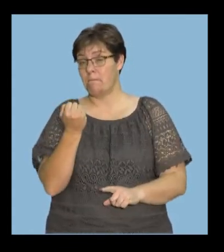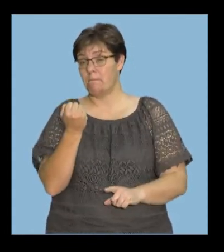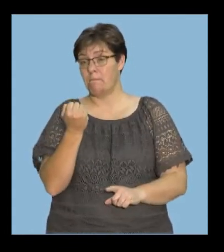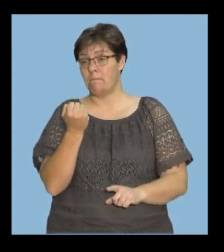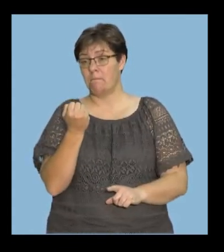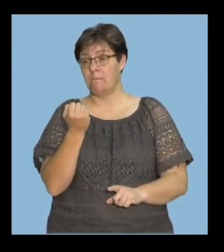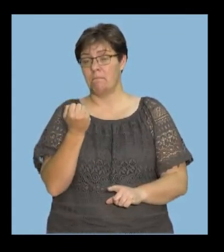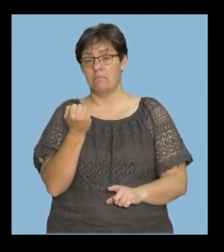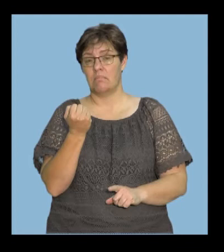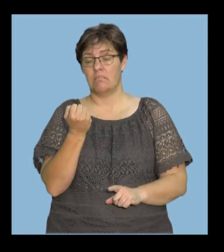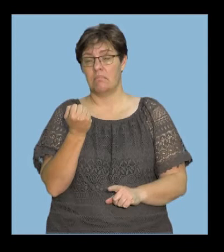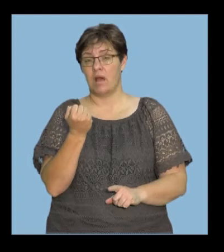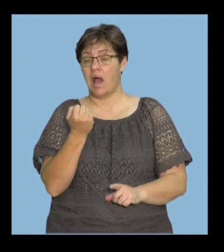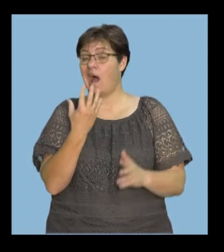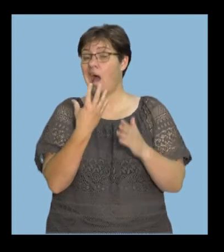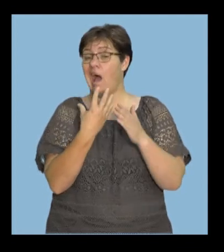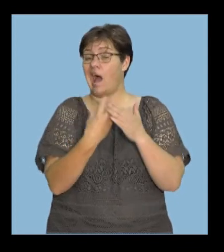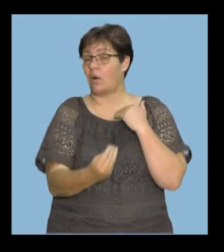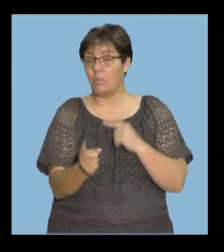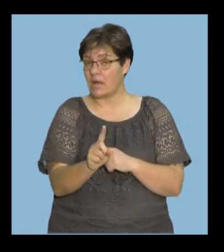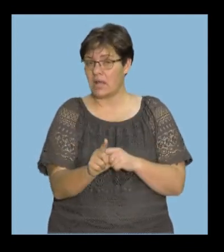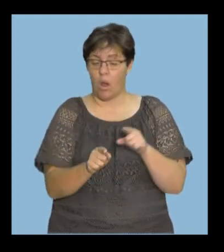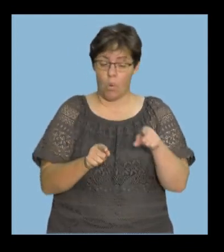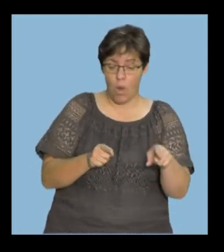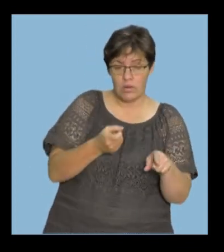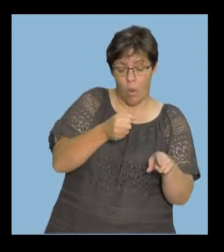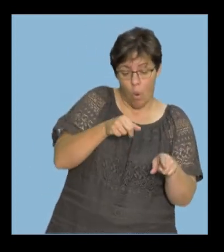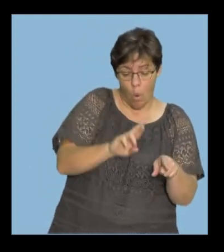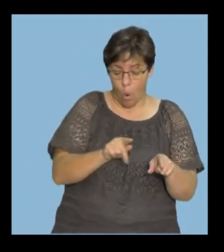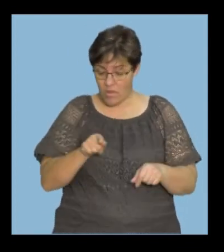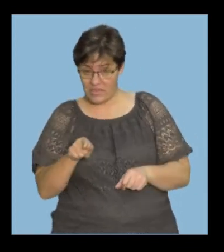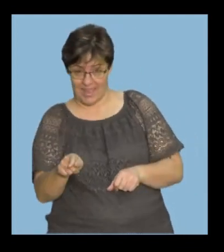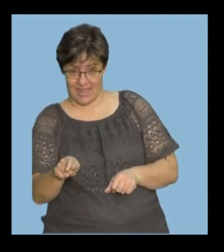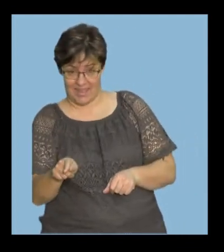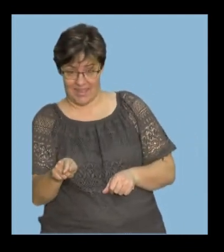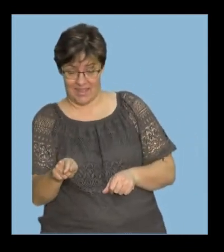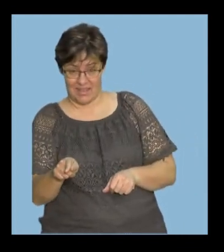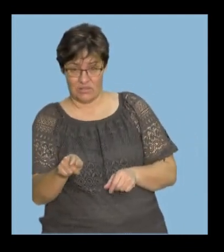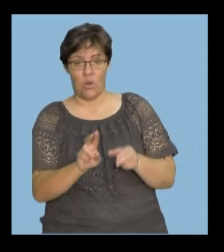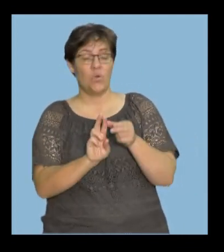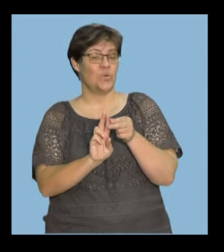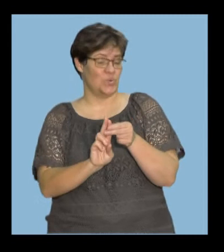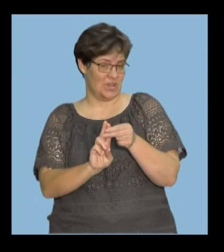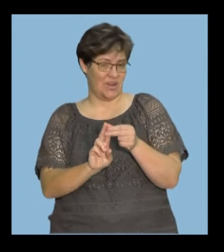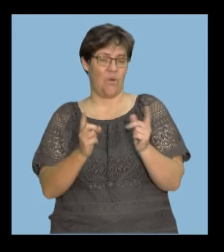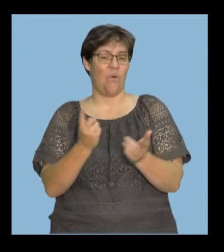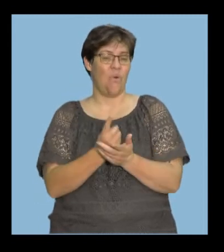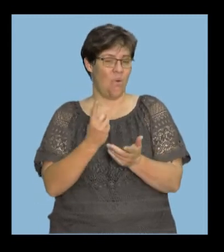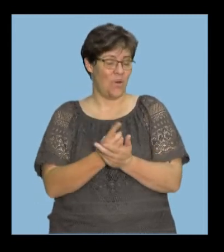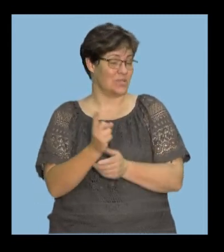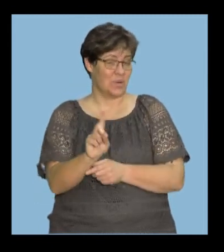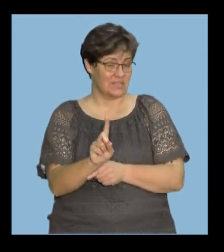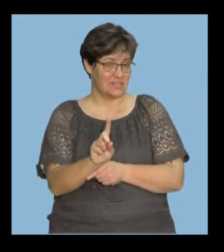have an outcome in one of them or the other. So union is always referred